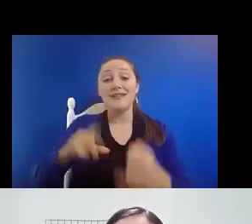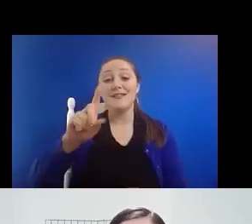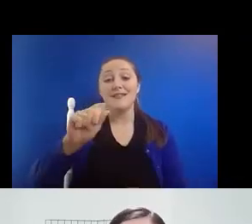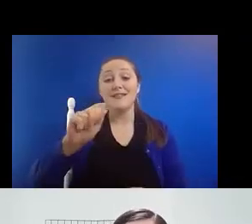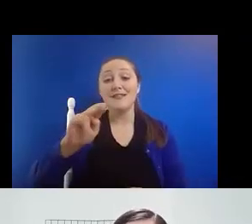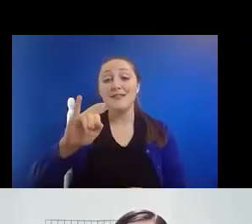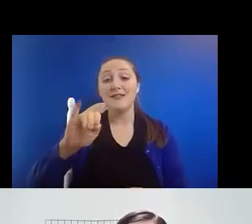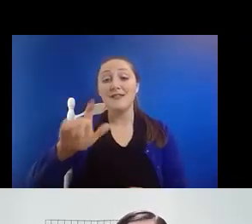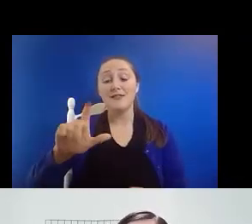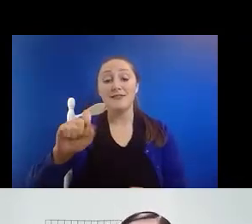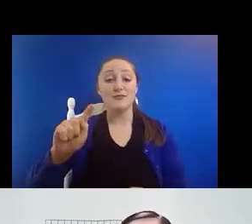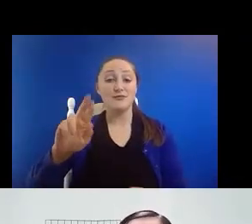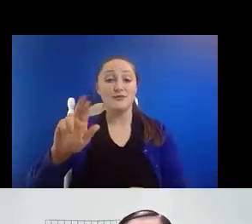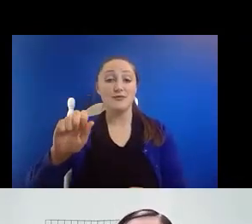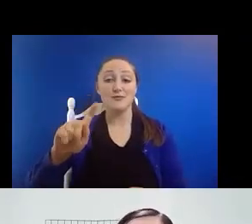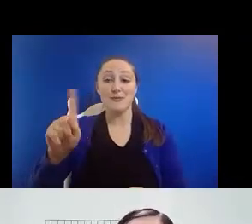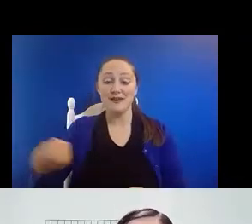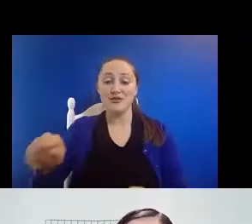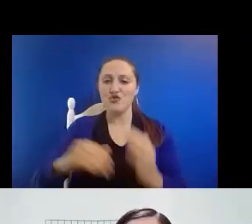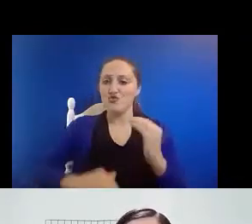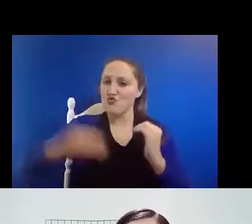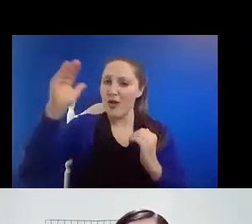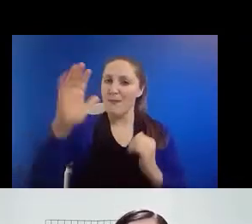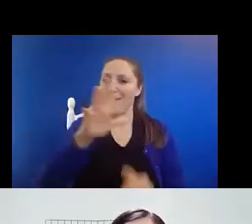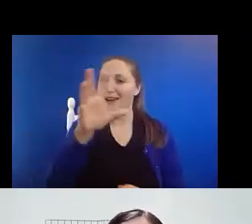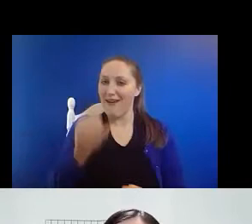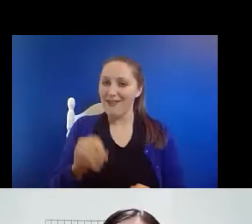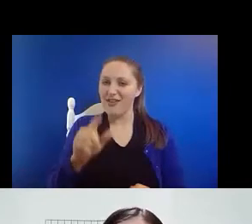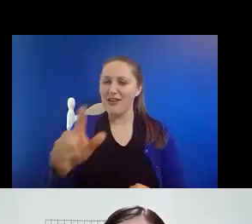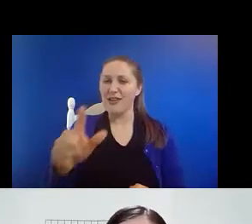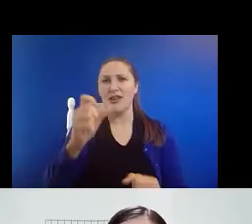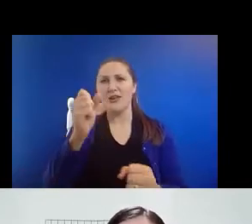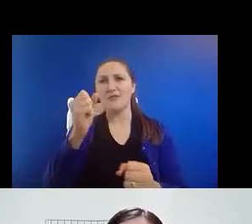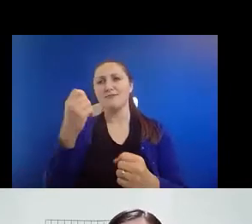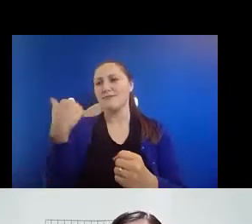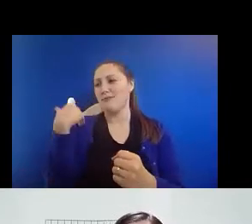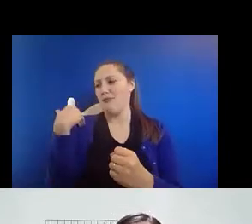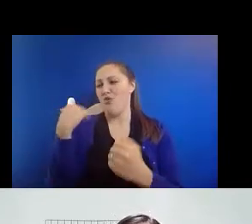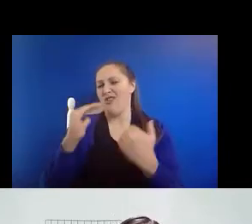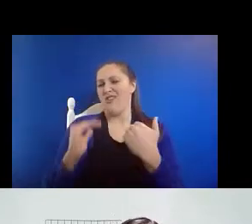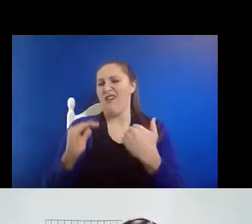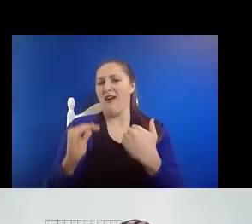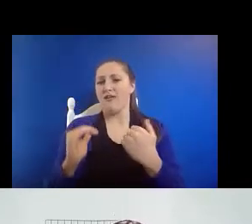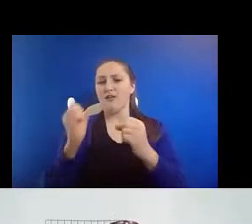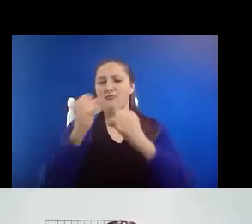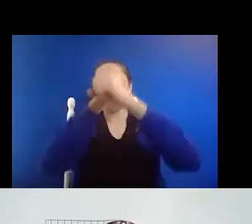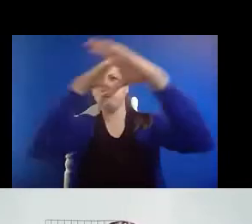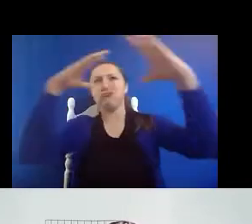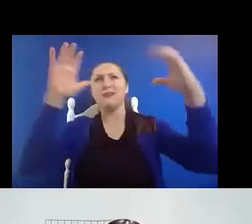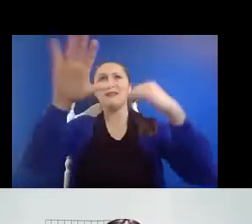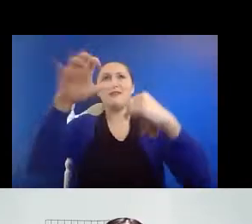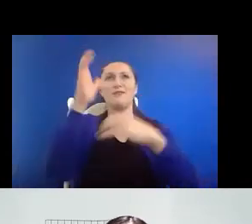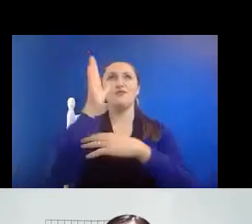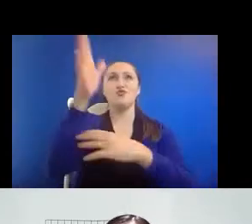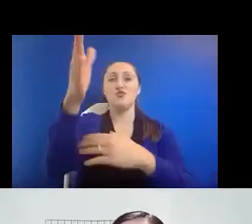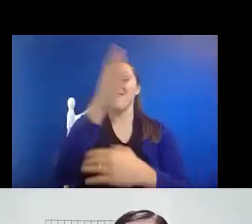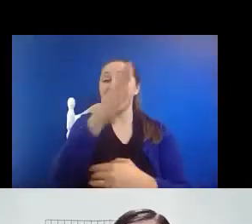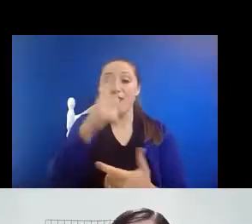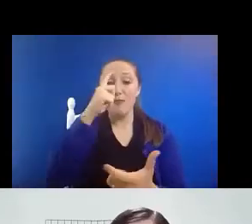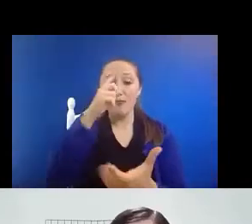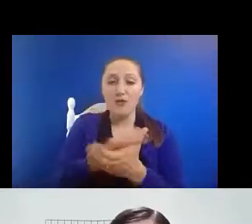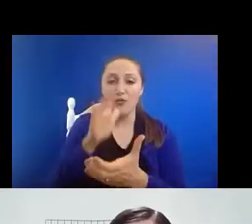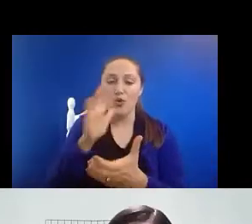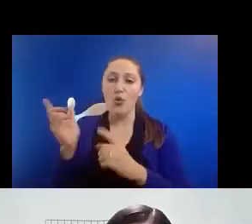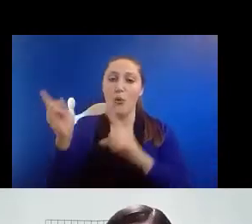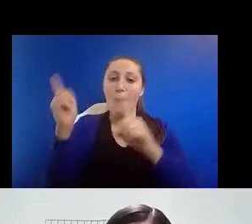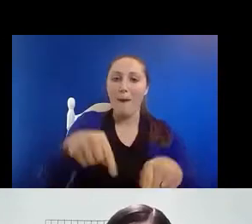in Africa. He used to dream about his future and never imagined that at 12 years old, he would come to live with his forever